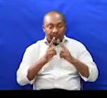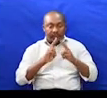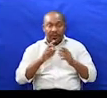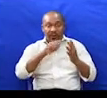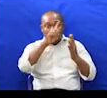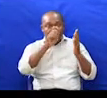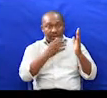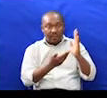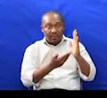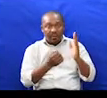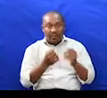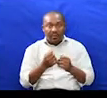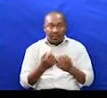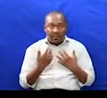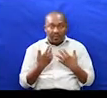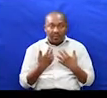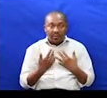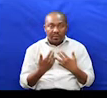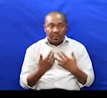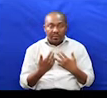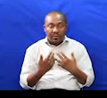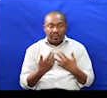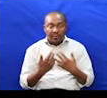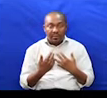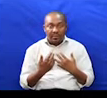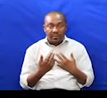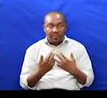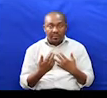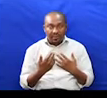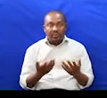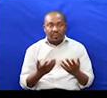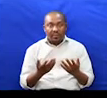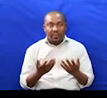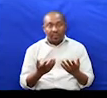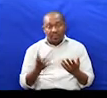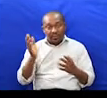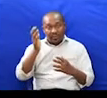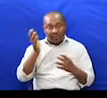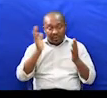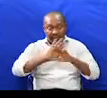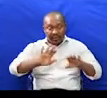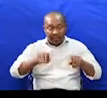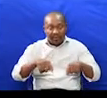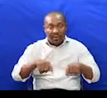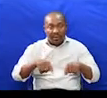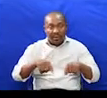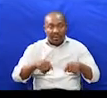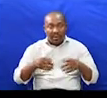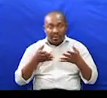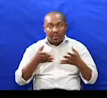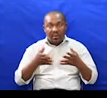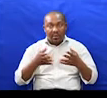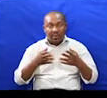today. And finally, nothing to say. Here is the